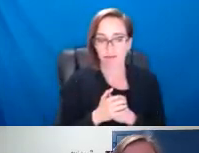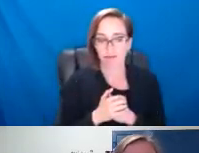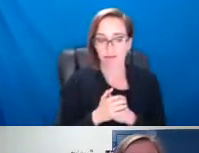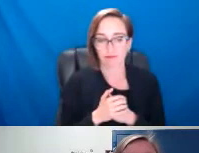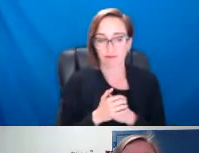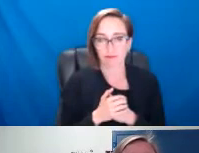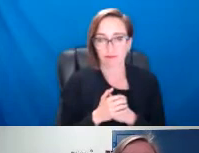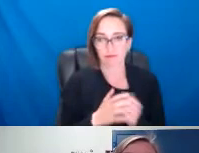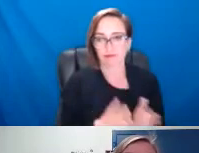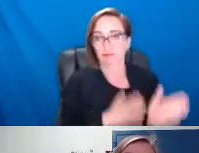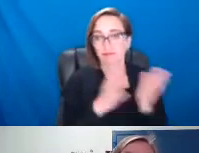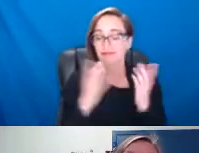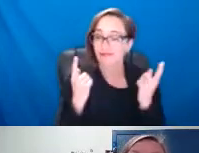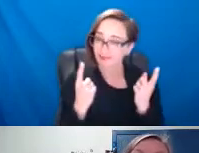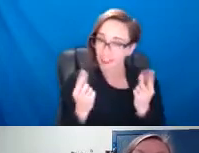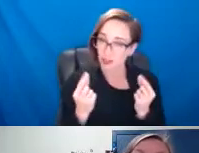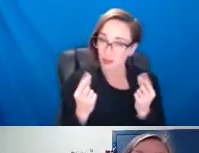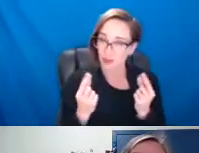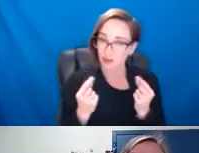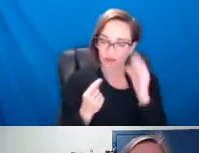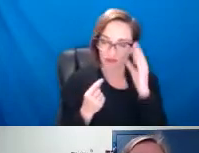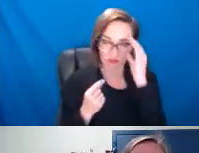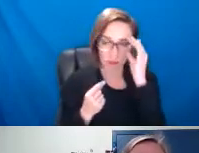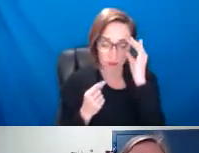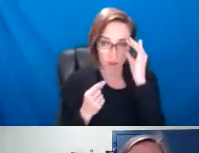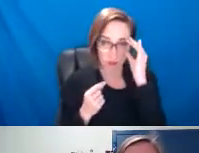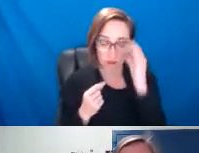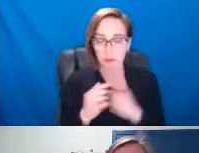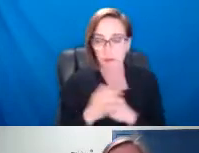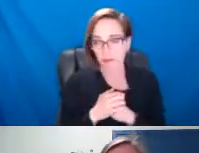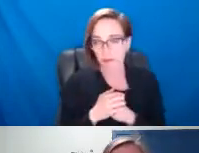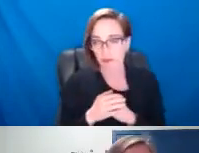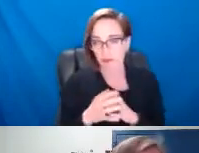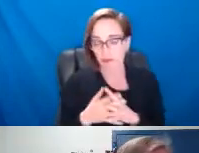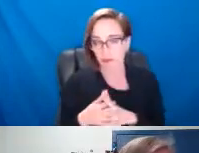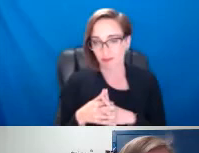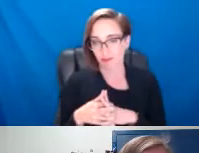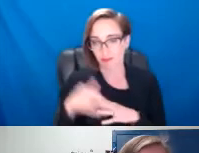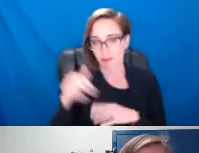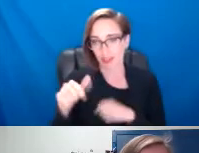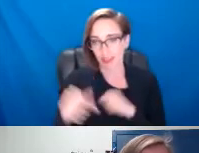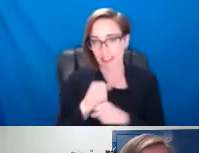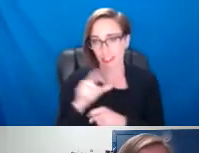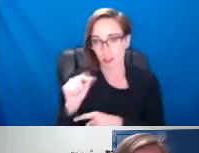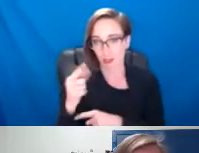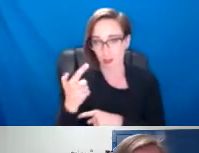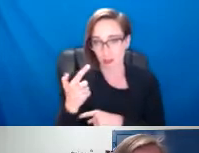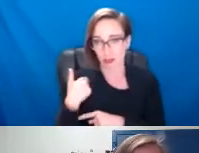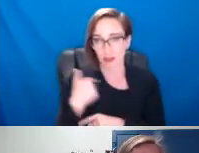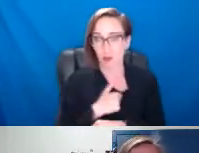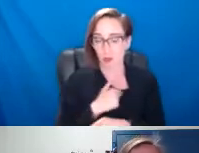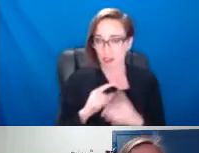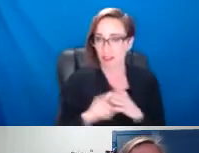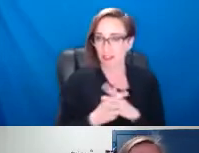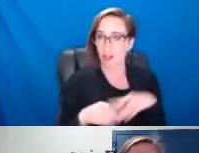of the beginning of this year was we started doing a virtual leisure